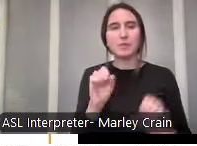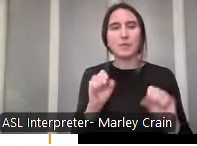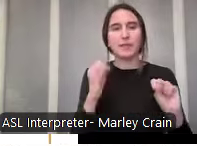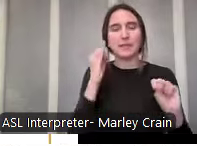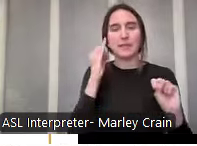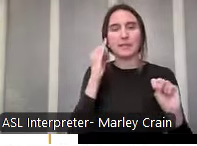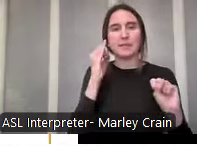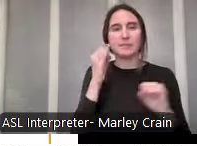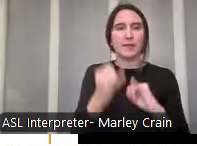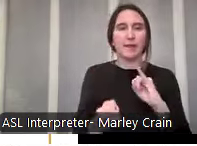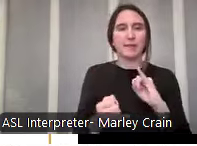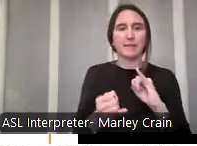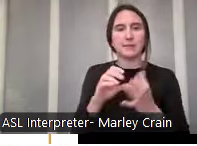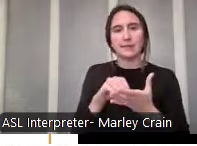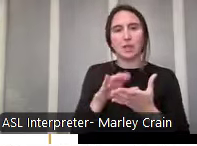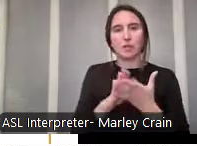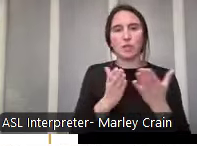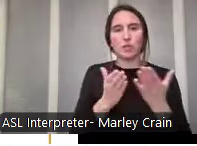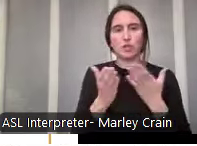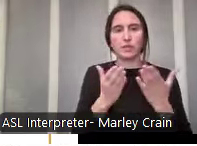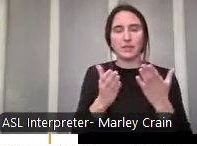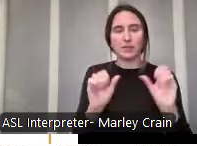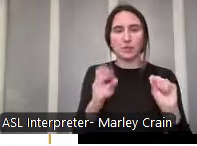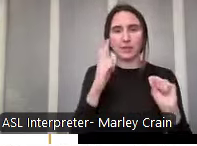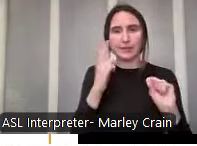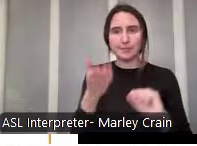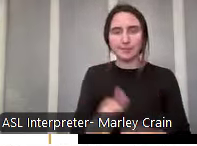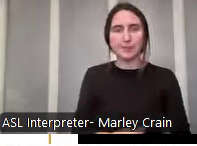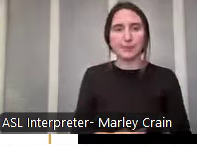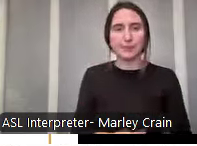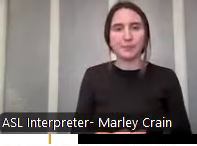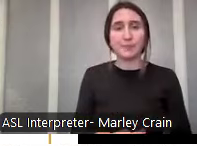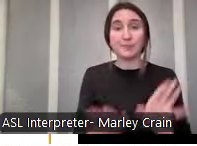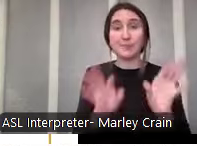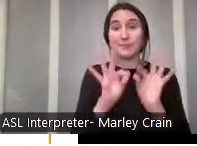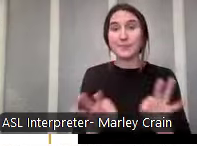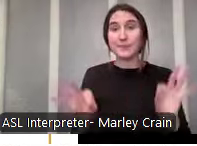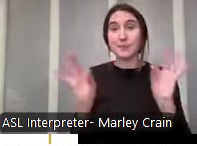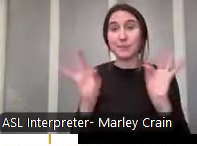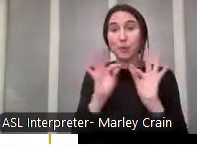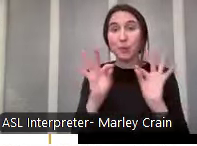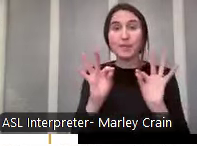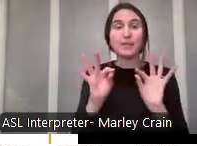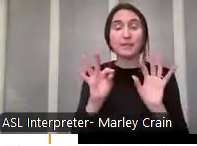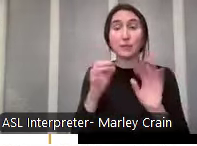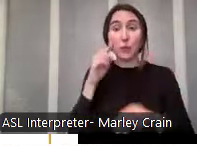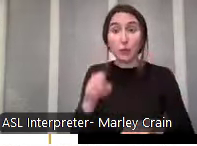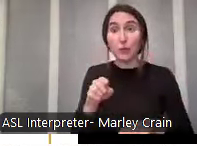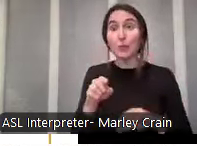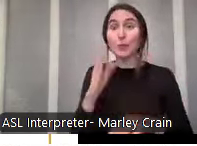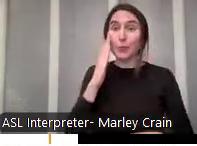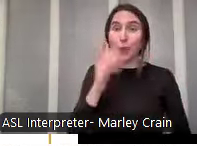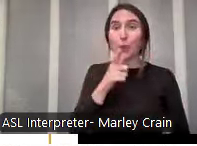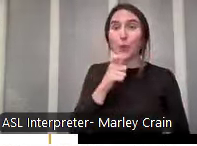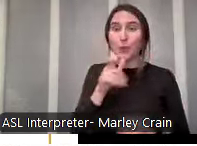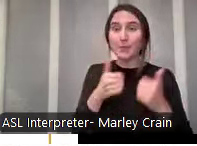documented service that was entered. And it's important so that you can find out who's providing the services. We have heard of a number of